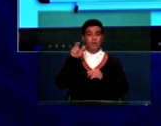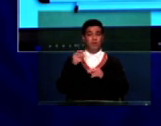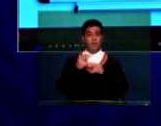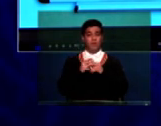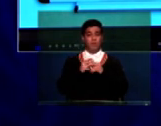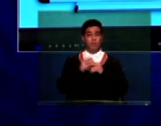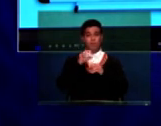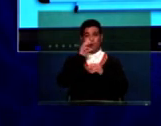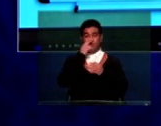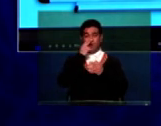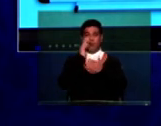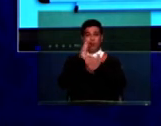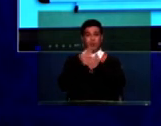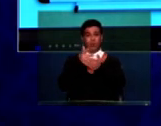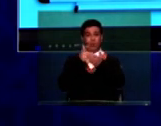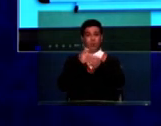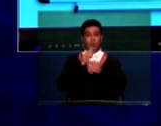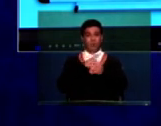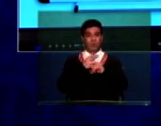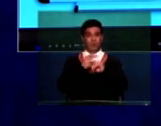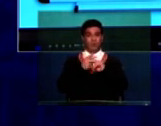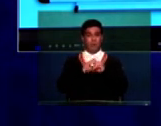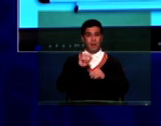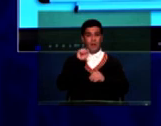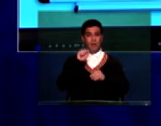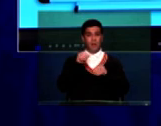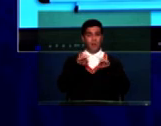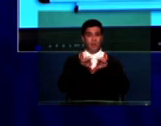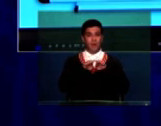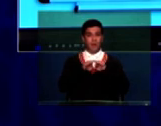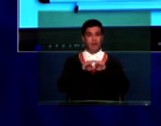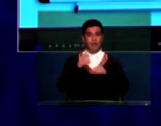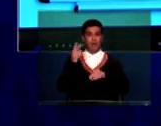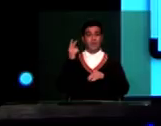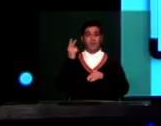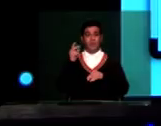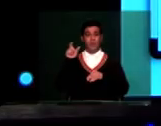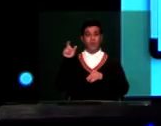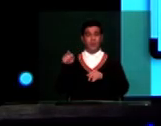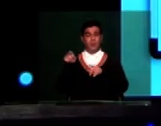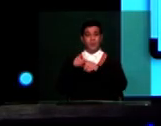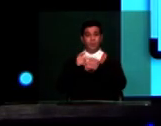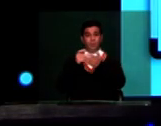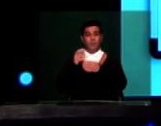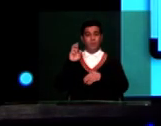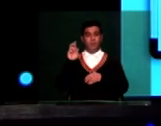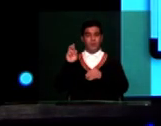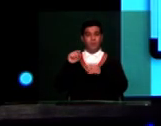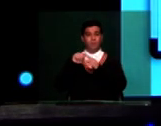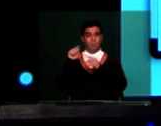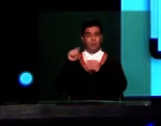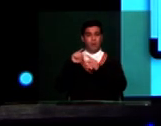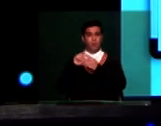bo'riga qarata otgan o'qni tekizishini A bilan, ikkinchi ovchinikini esa B bilan belgilab